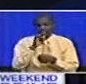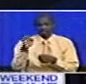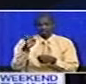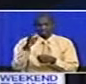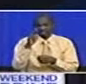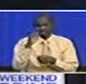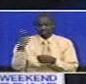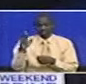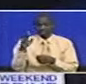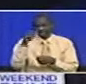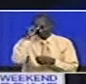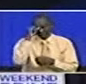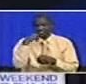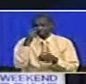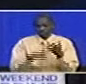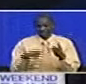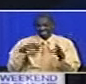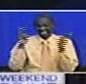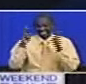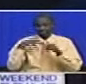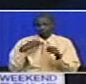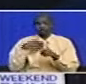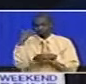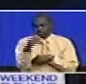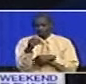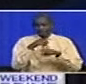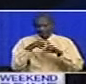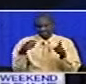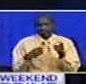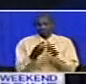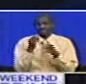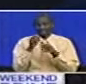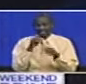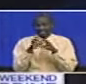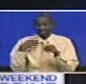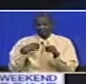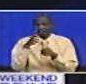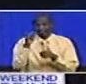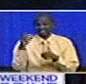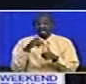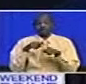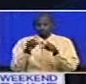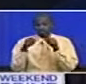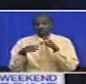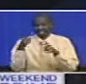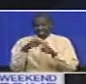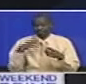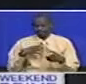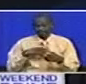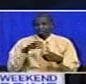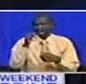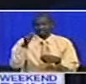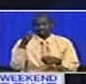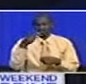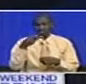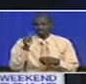in President Kiir's government says they are ready for a ceasefire but will launch an attack if Machar continues the bloodshed. But as KTN's Asha Mwilu